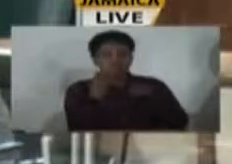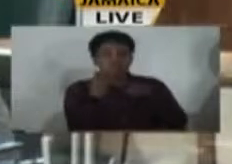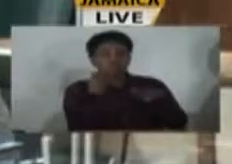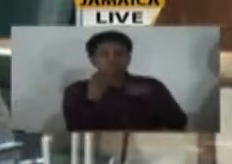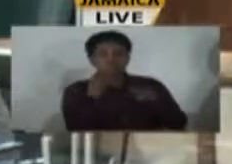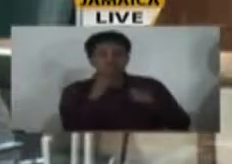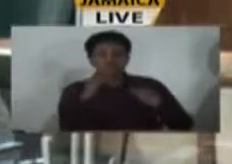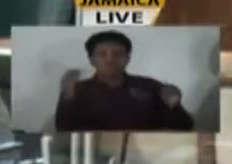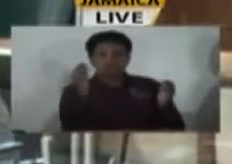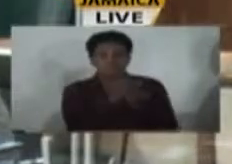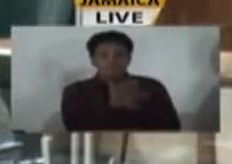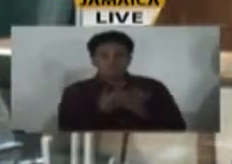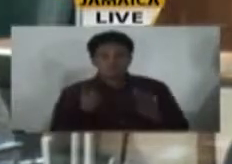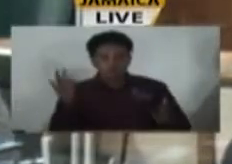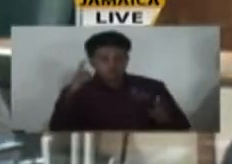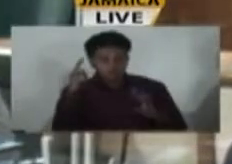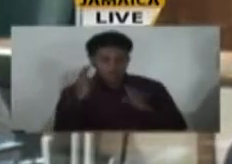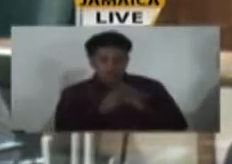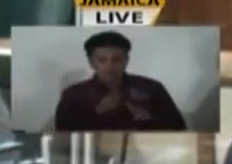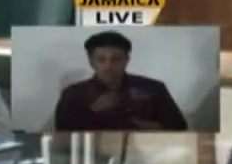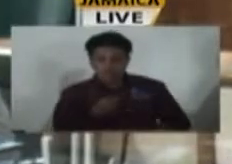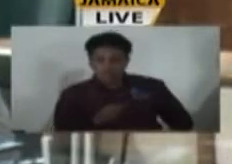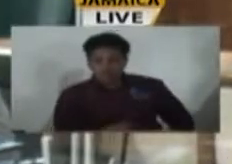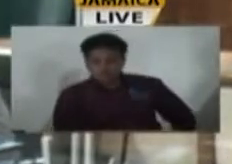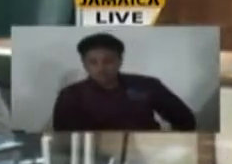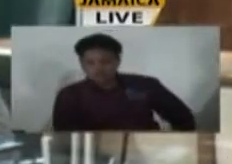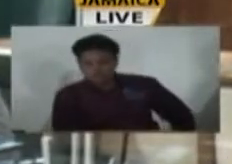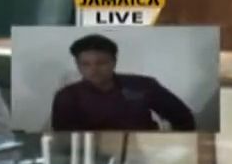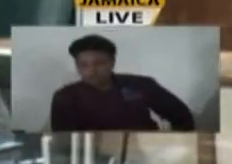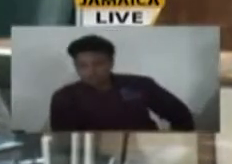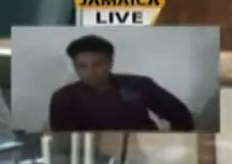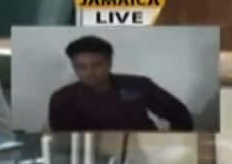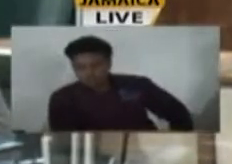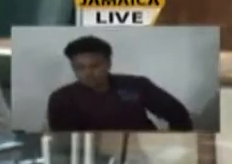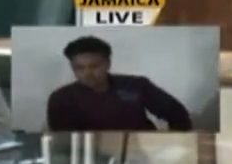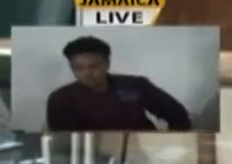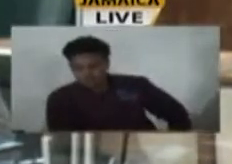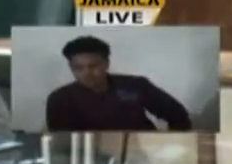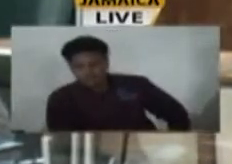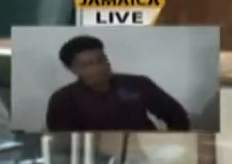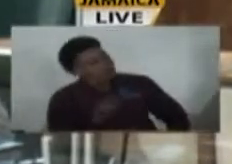non-stop. And you know what I call that? All right.